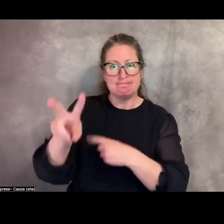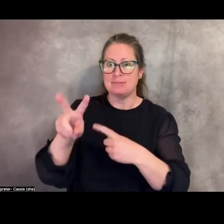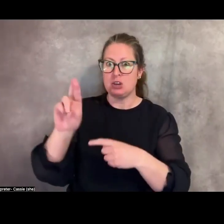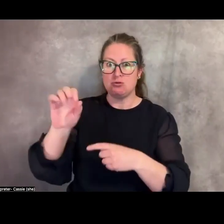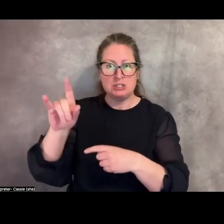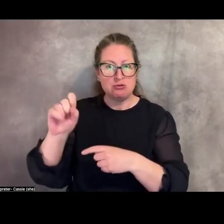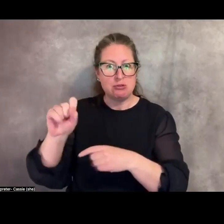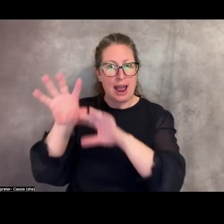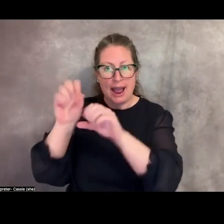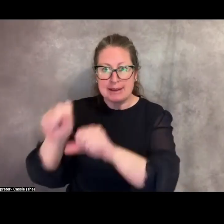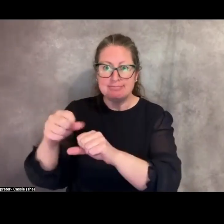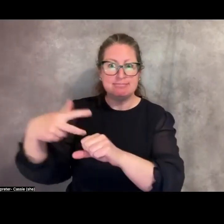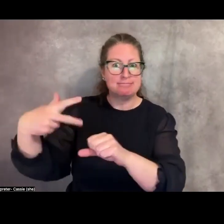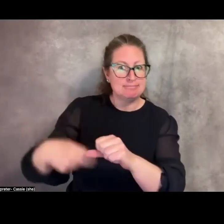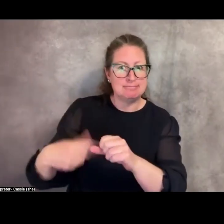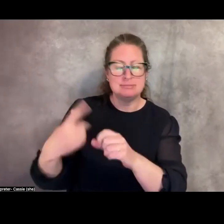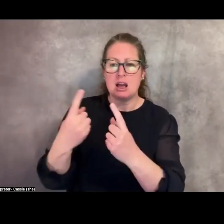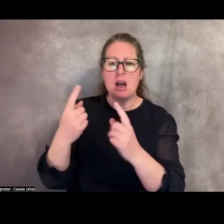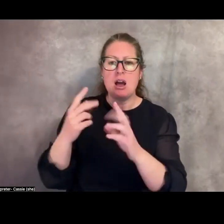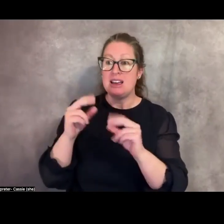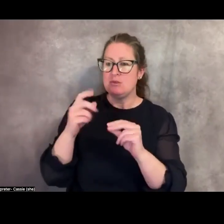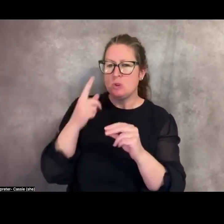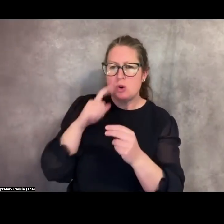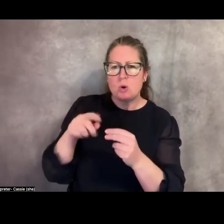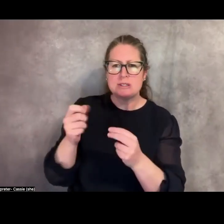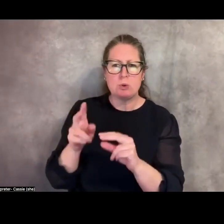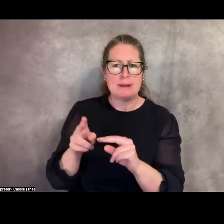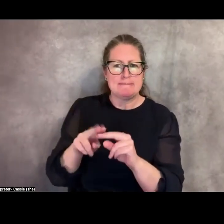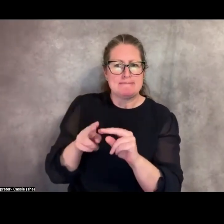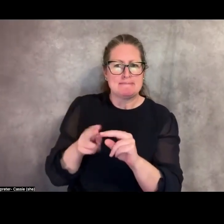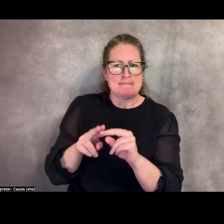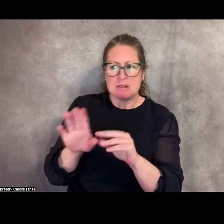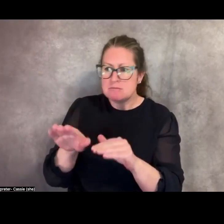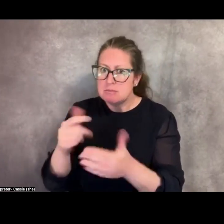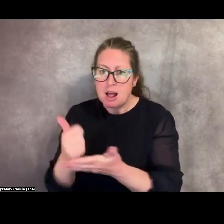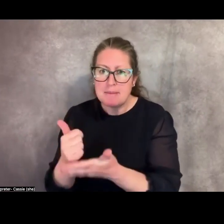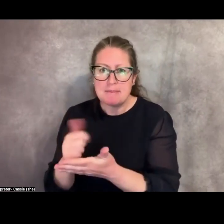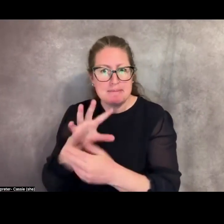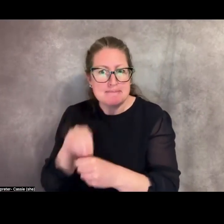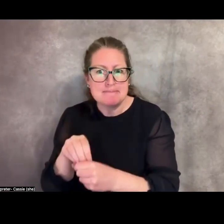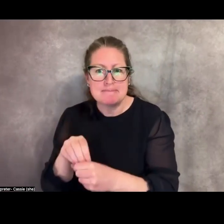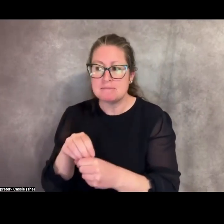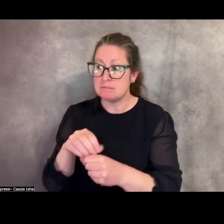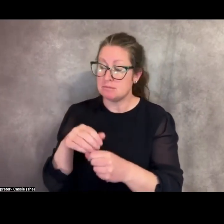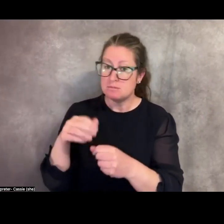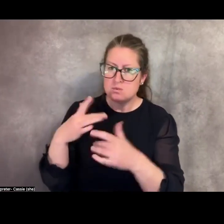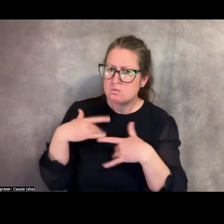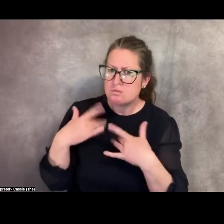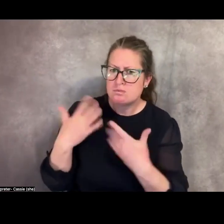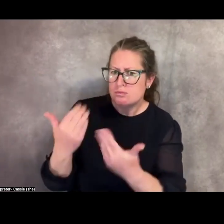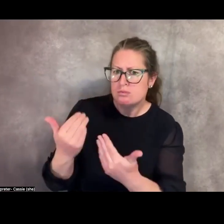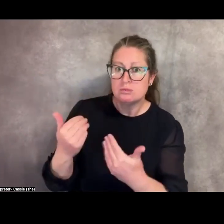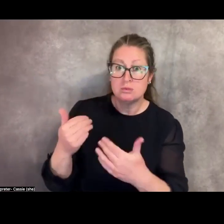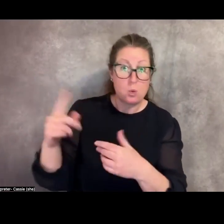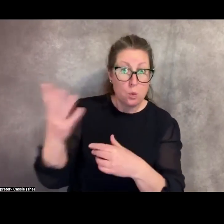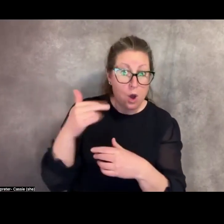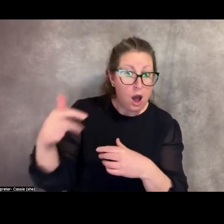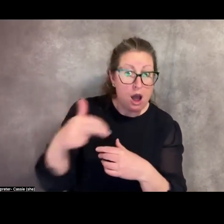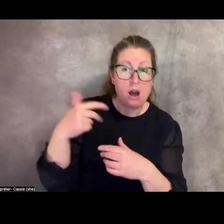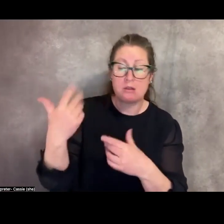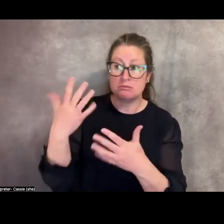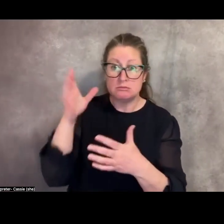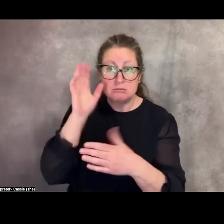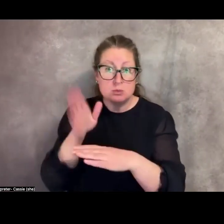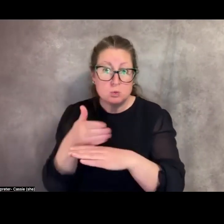We notice someone escalating, it's how can I help you? What's going on? Let's take a walk. Let's talk. Let's listen to music. Things that